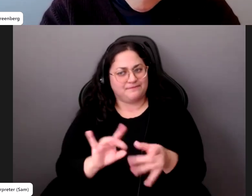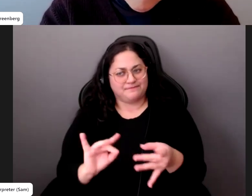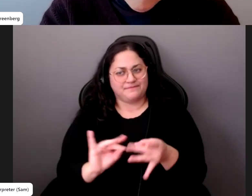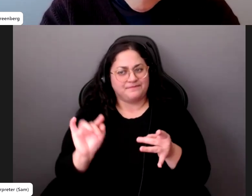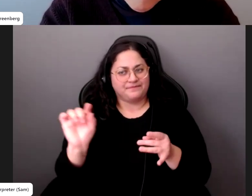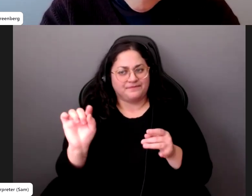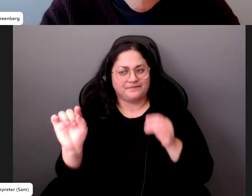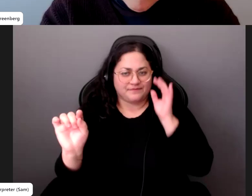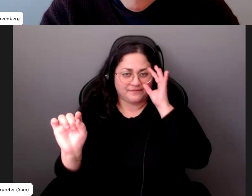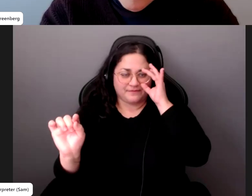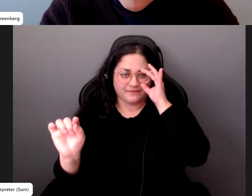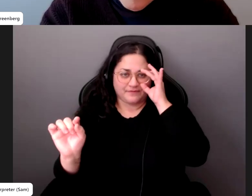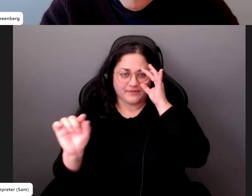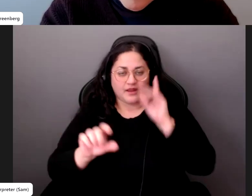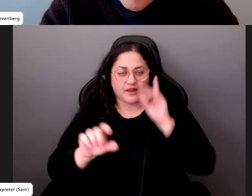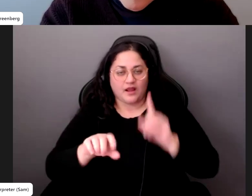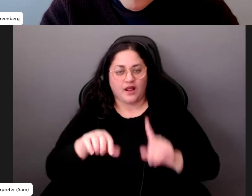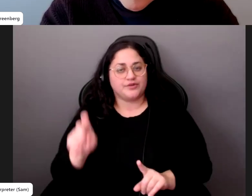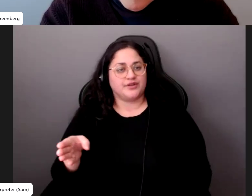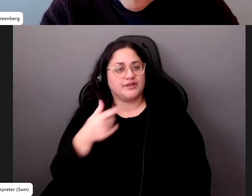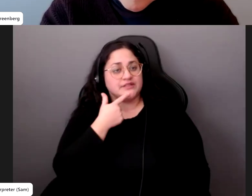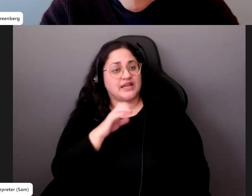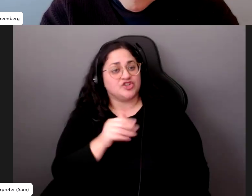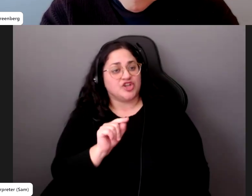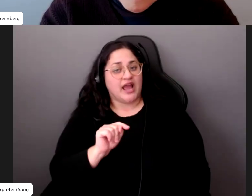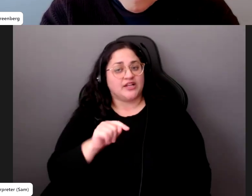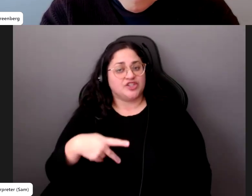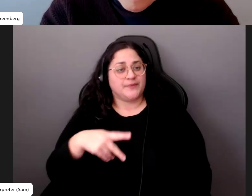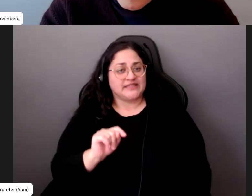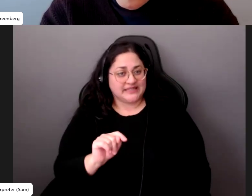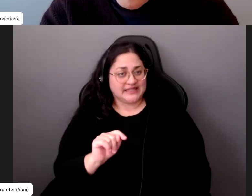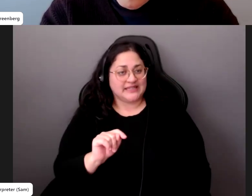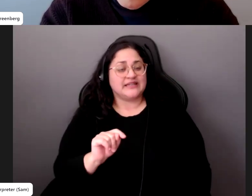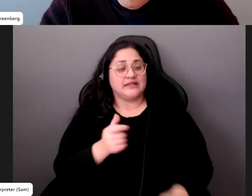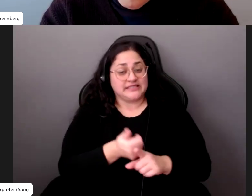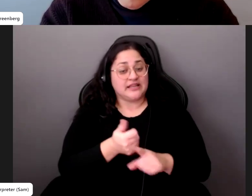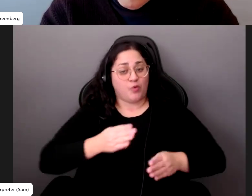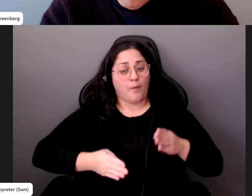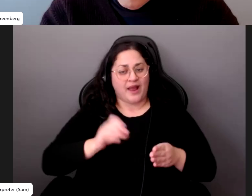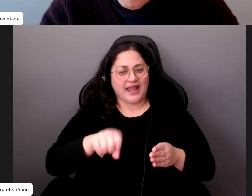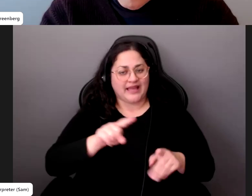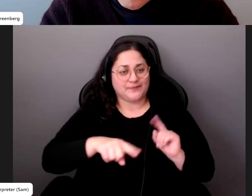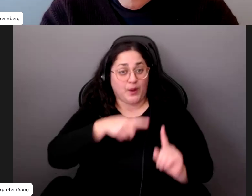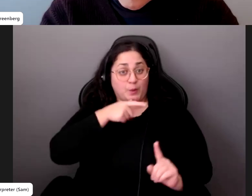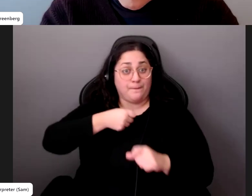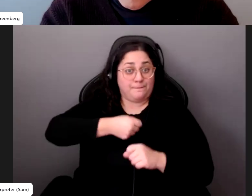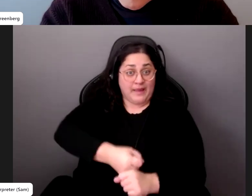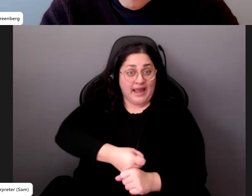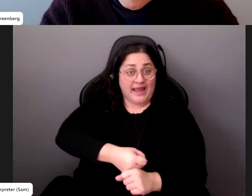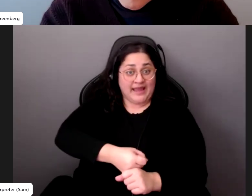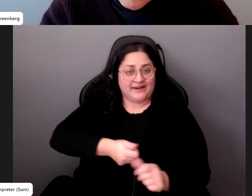obviously ChatGPT is a system, but at some point the system has to be developed by humans. And do we know anything about